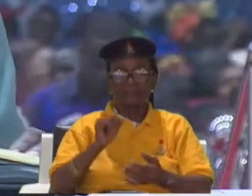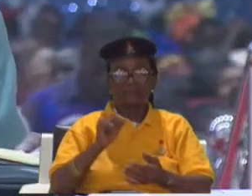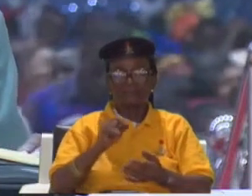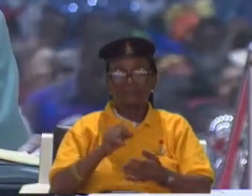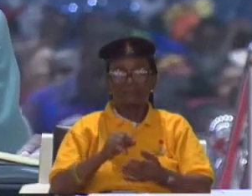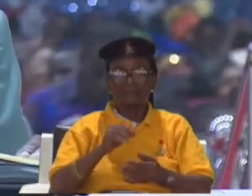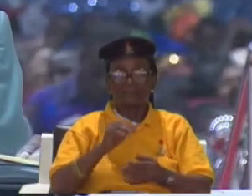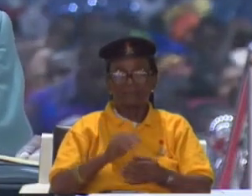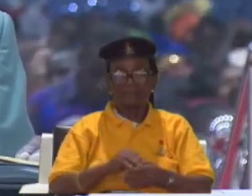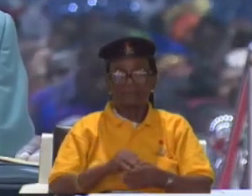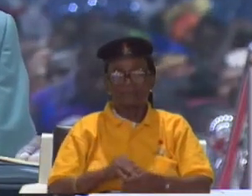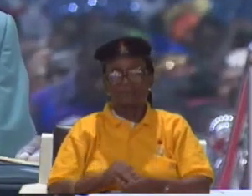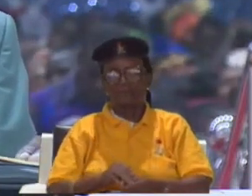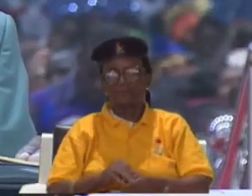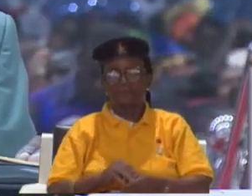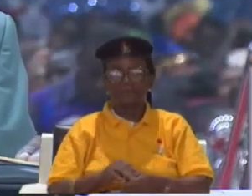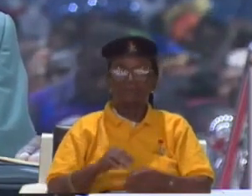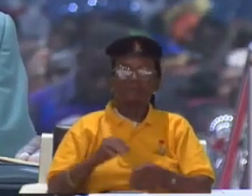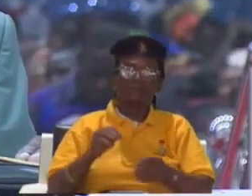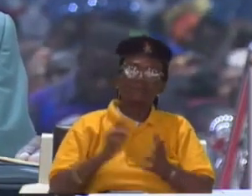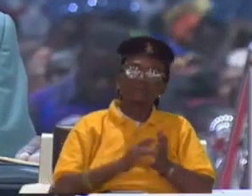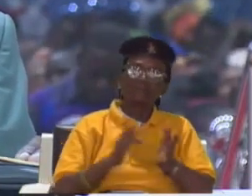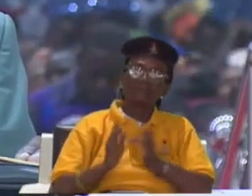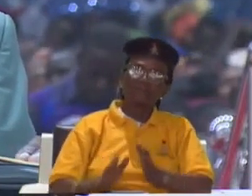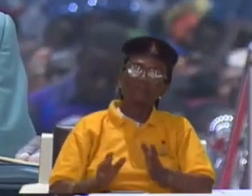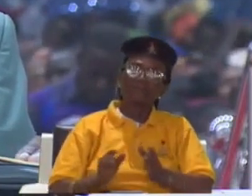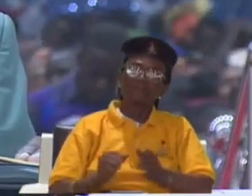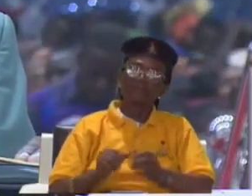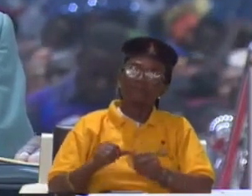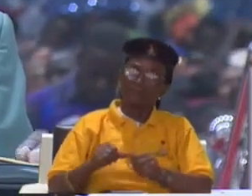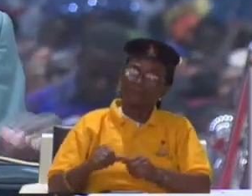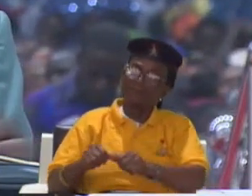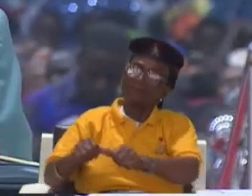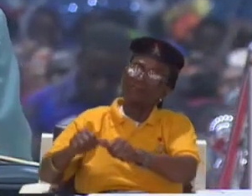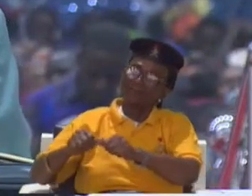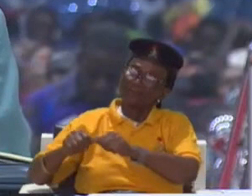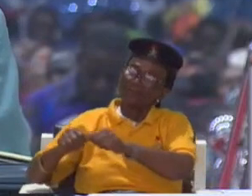Oni Christiani e ma tesiwaju.